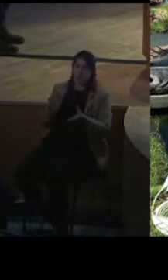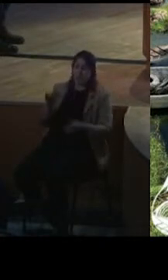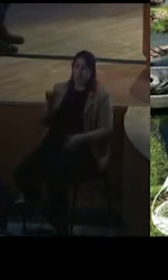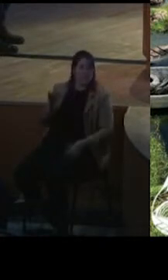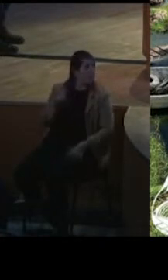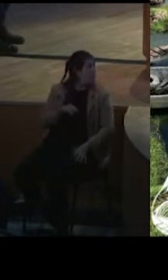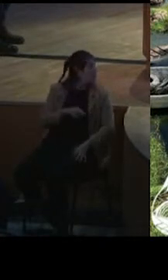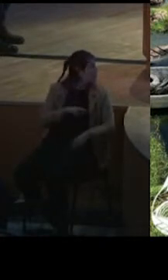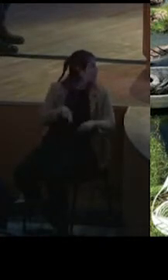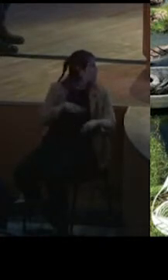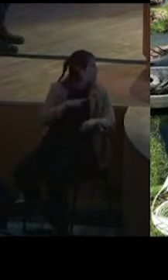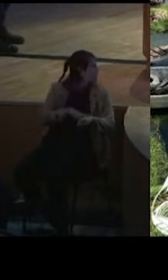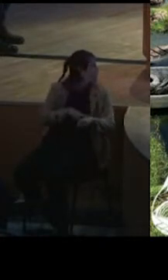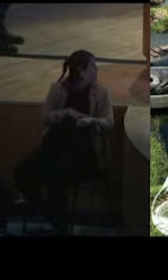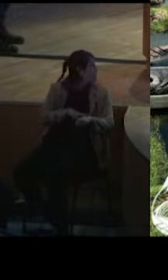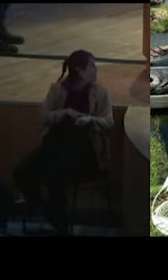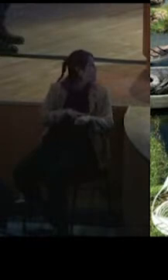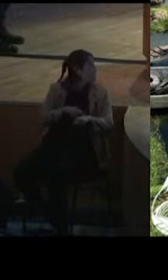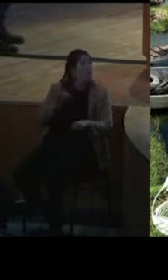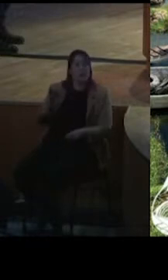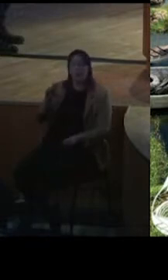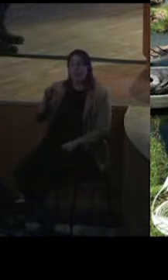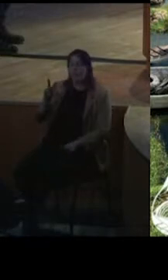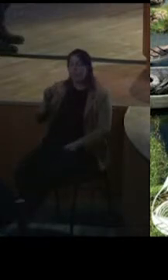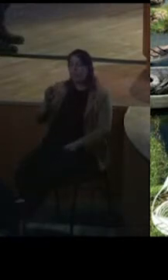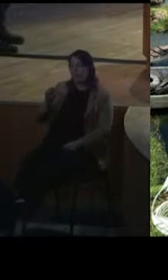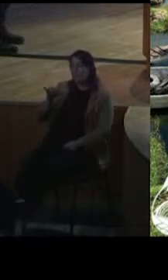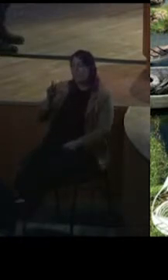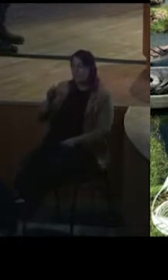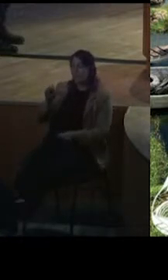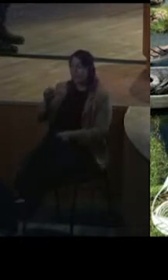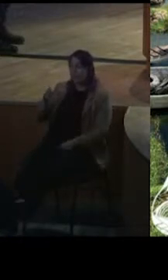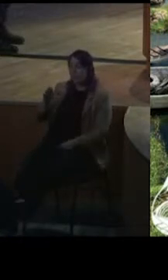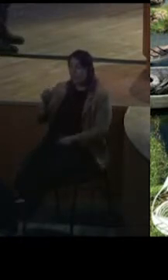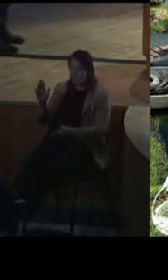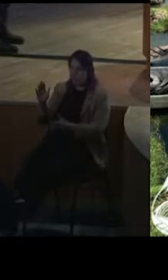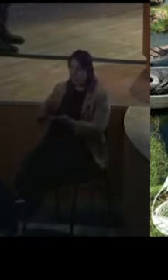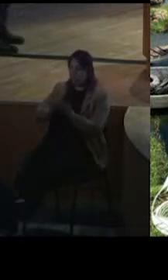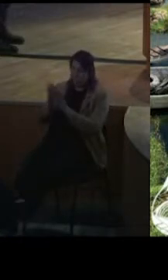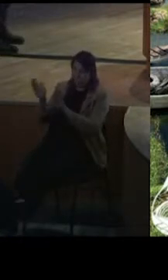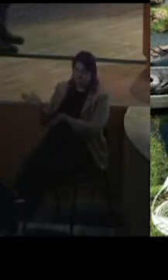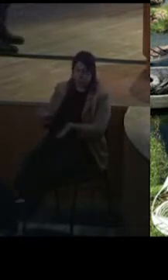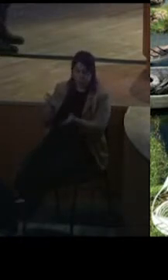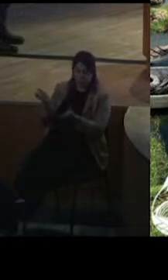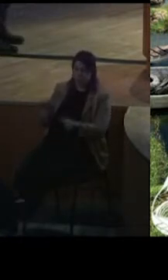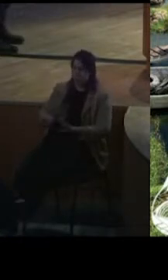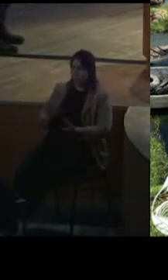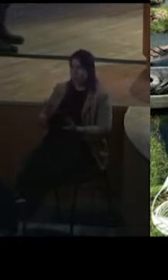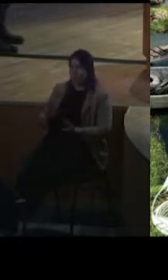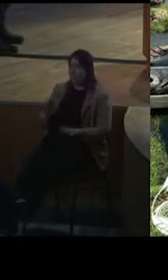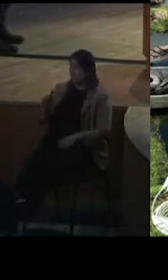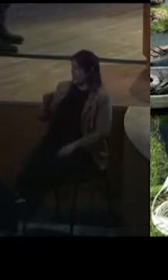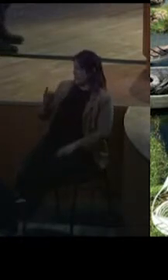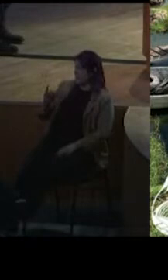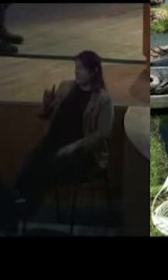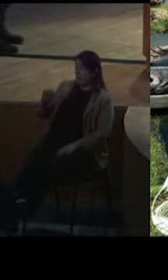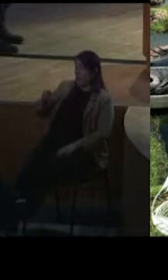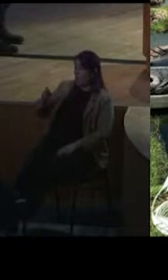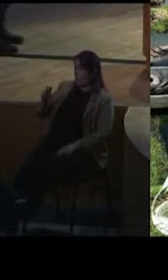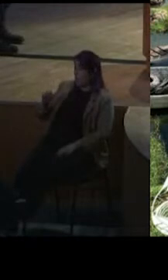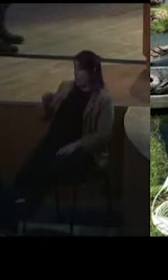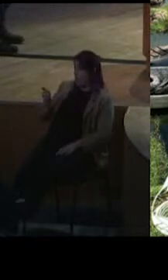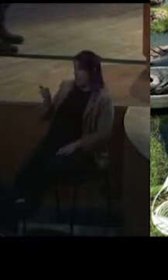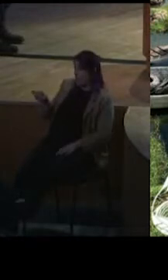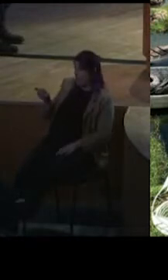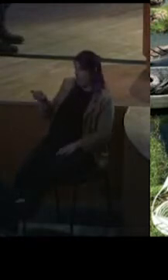for our particular systems of fish ponds, mainly because when you have a fish like tilapia that can